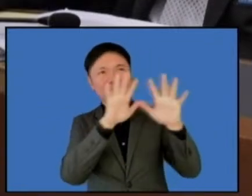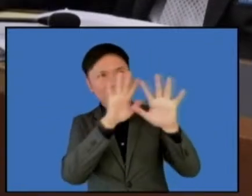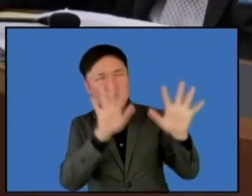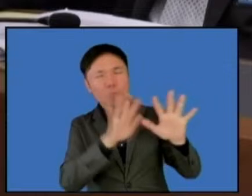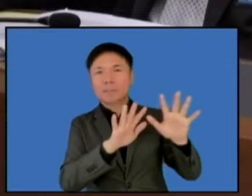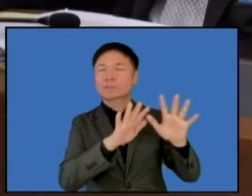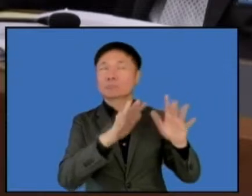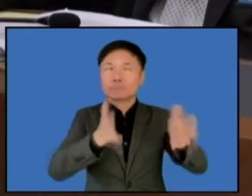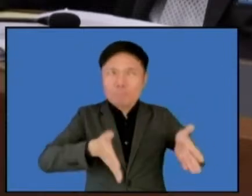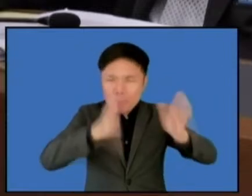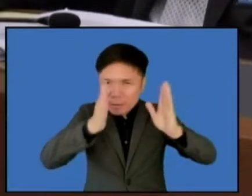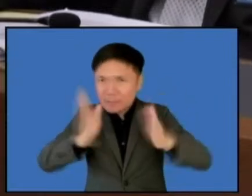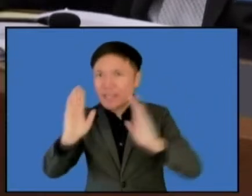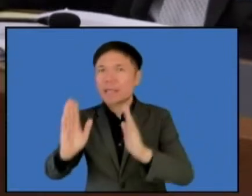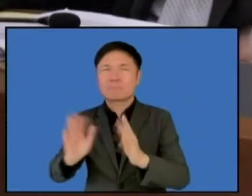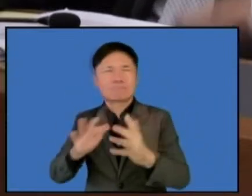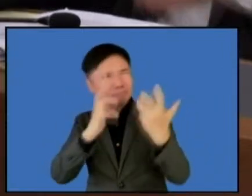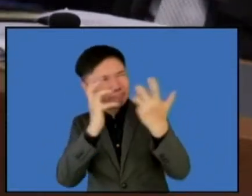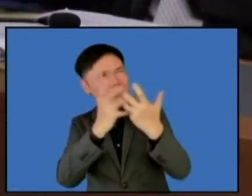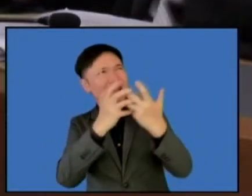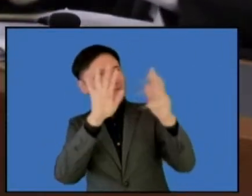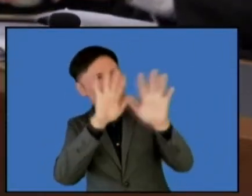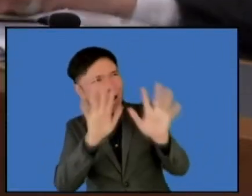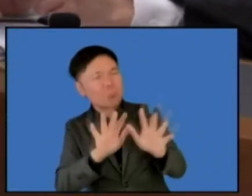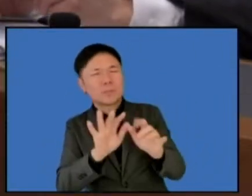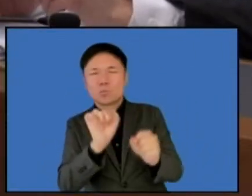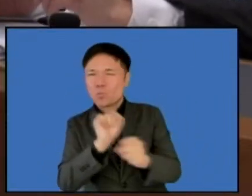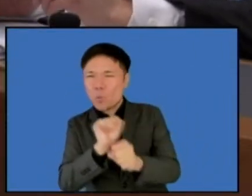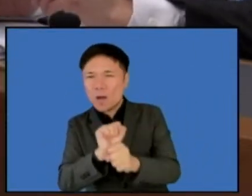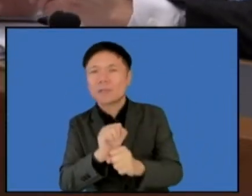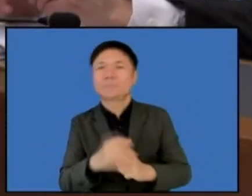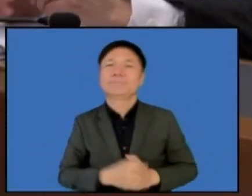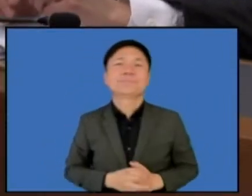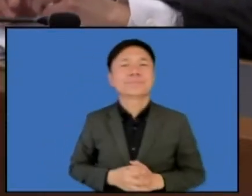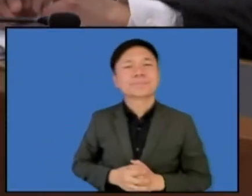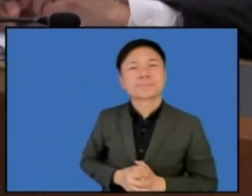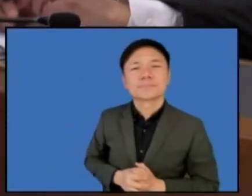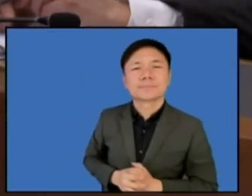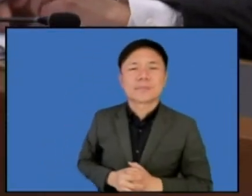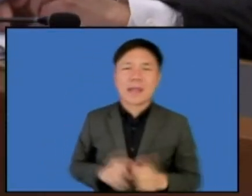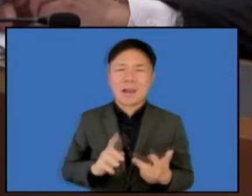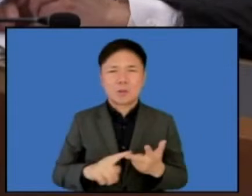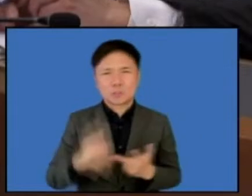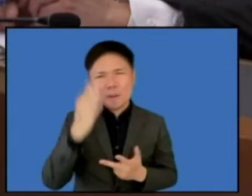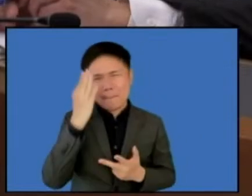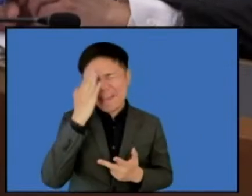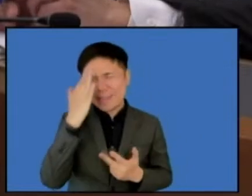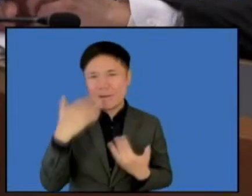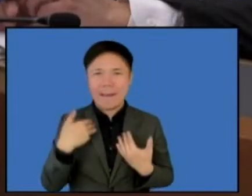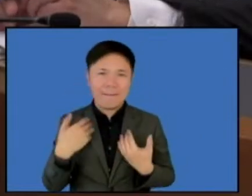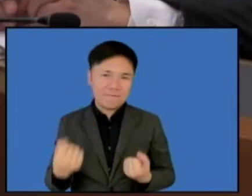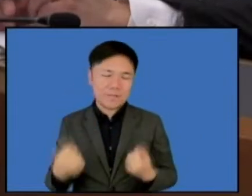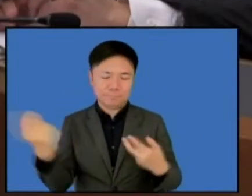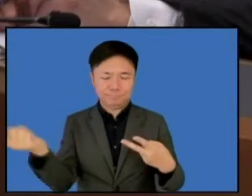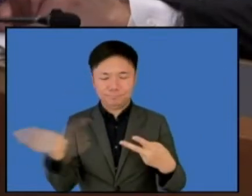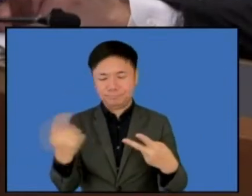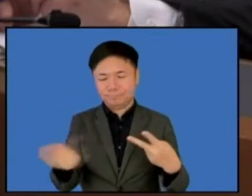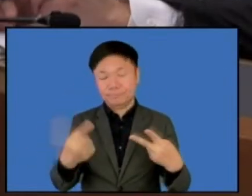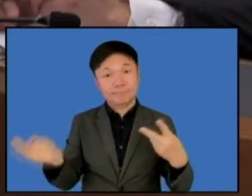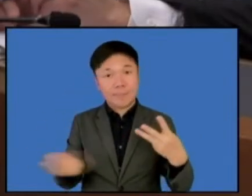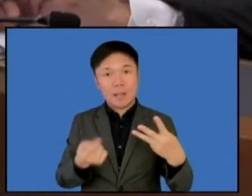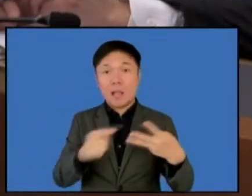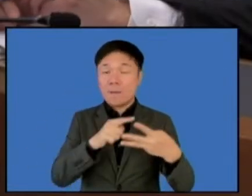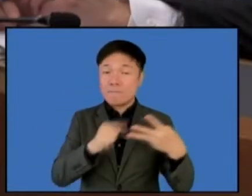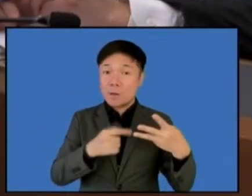countries. On the issue of mental health, it's definitely one of the provisions that is well ingrained, especially in the